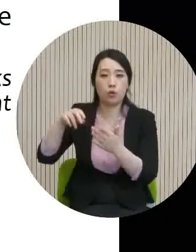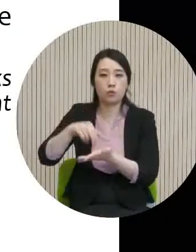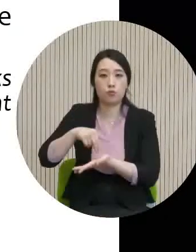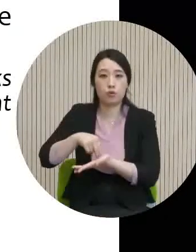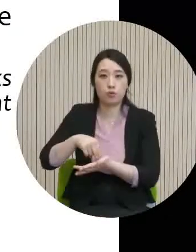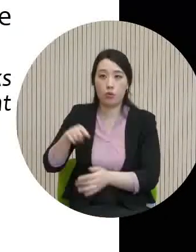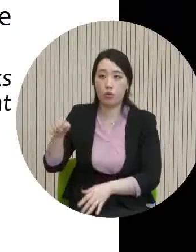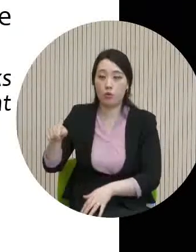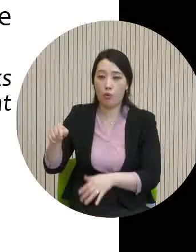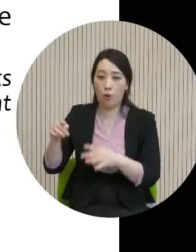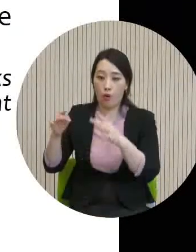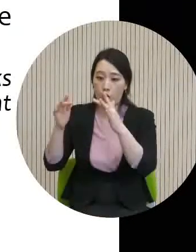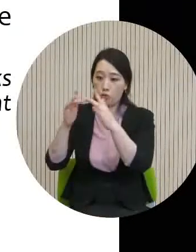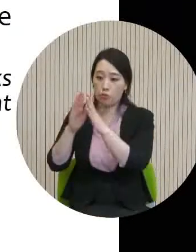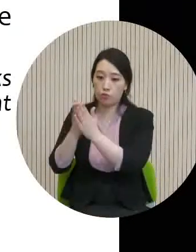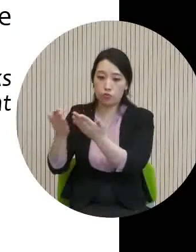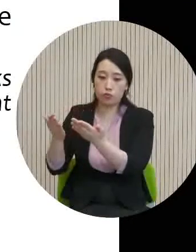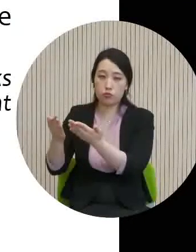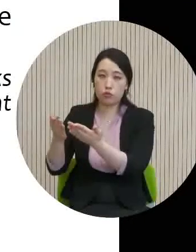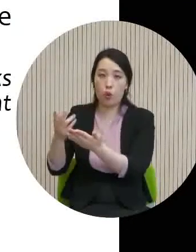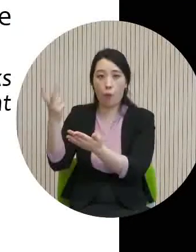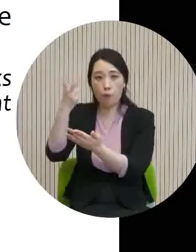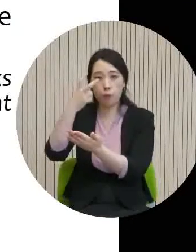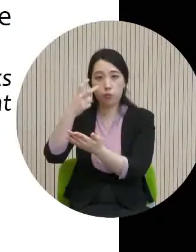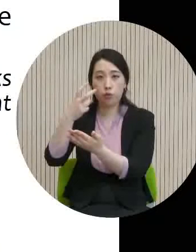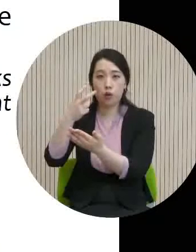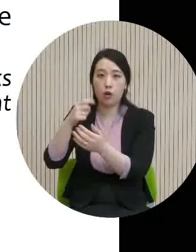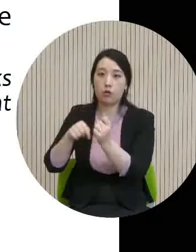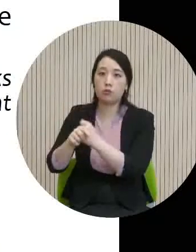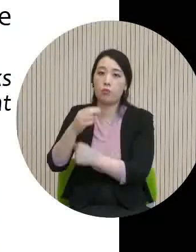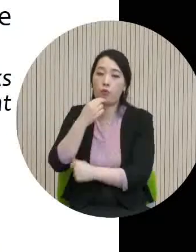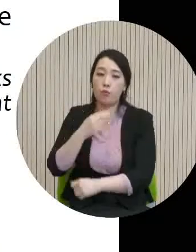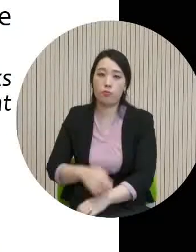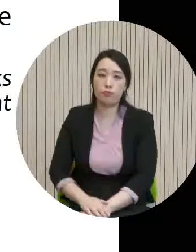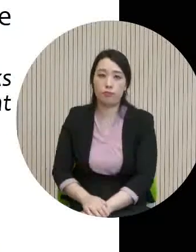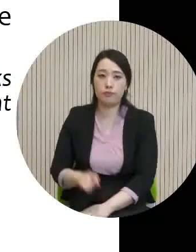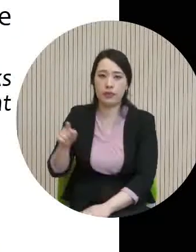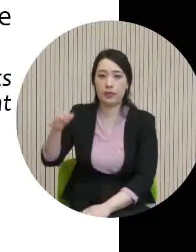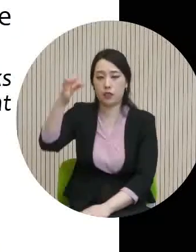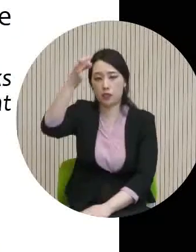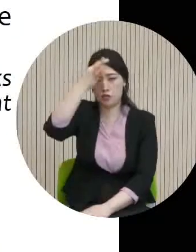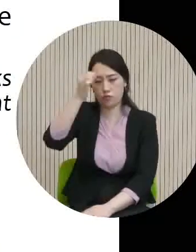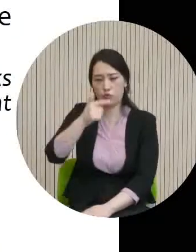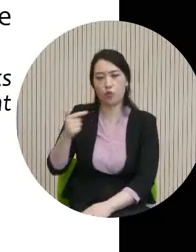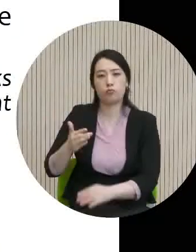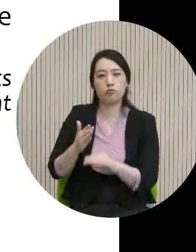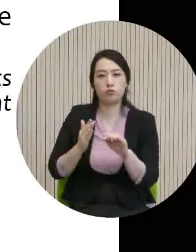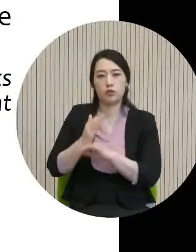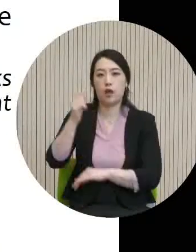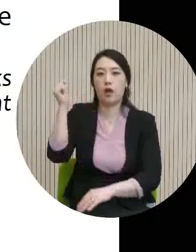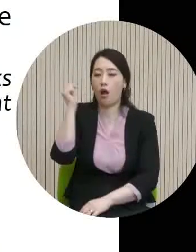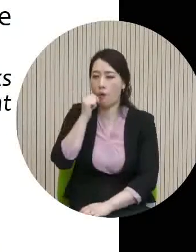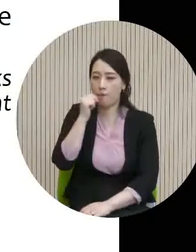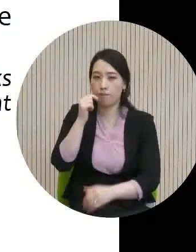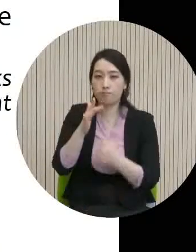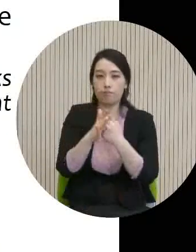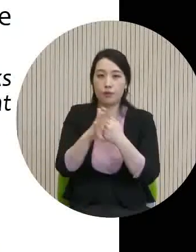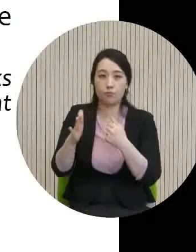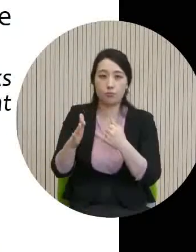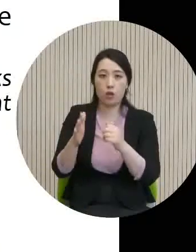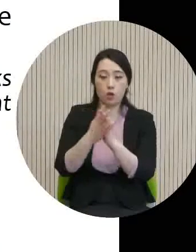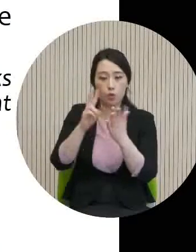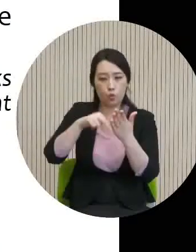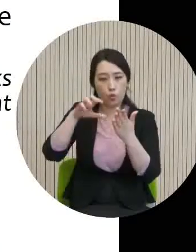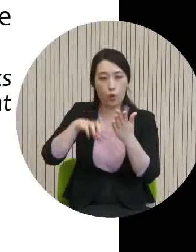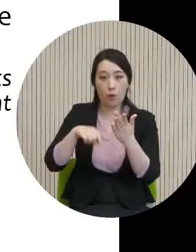protection measure that's overlaid over it prevents the library from opening up this book in order to allow it to be looked at